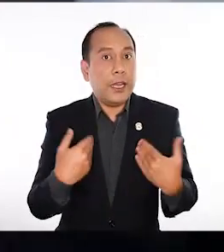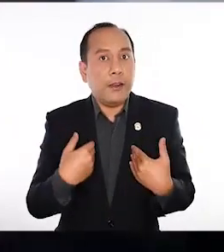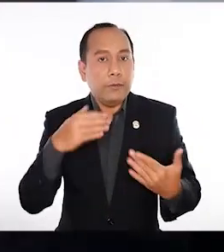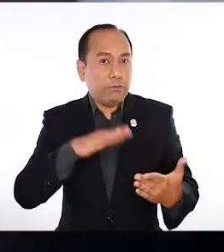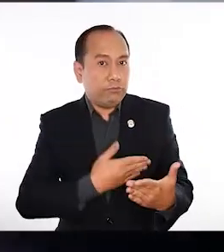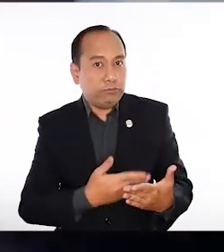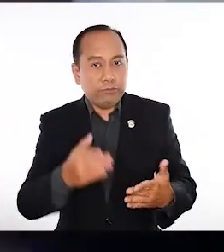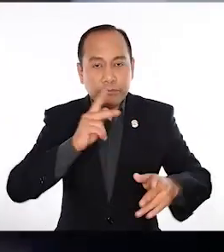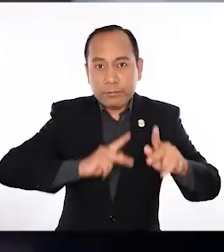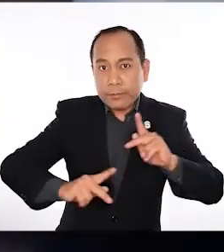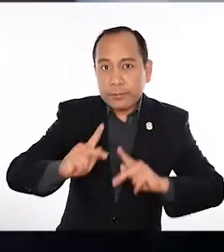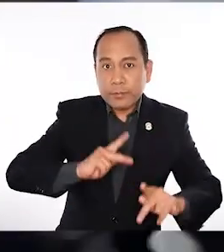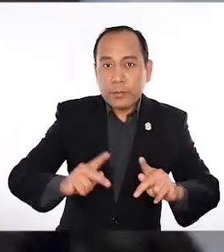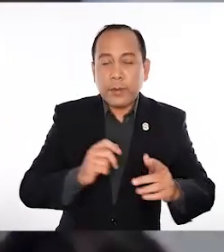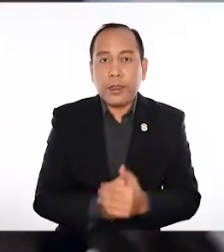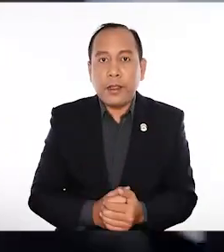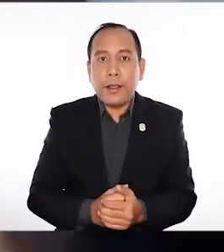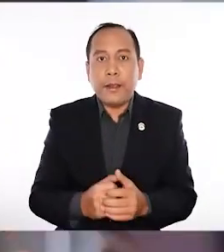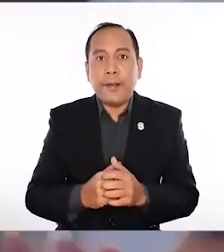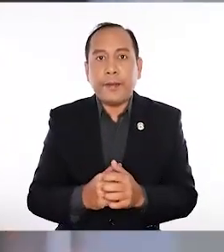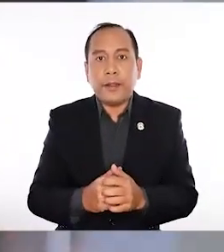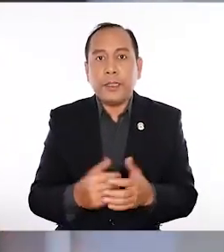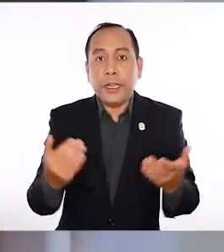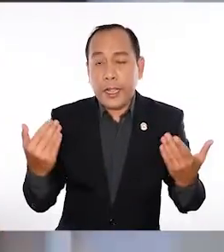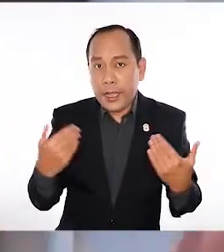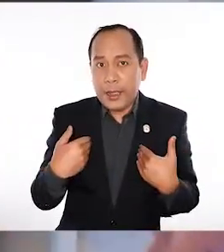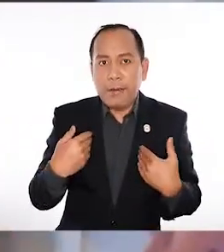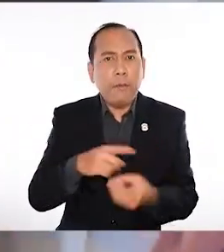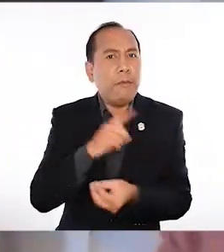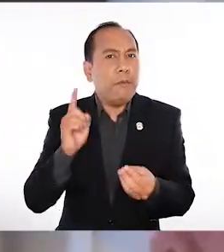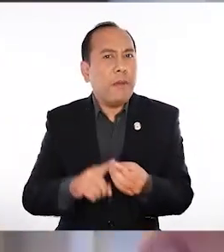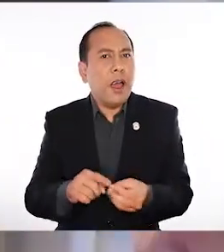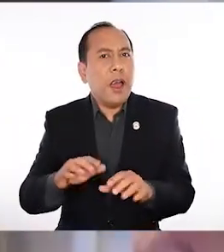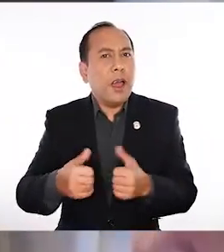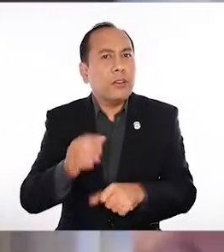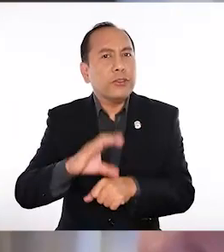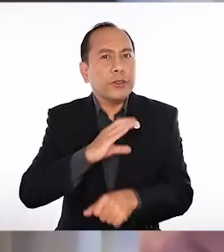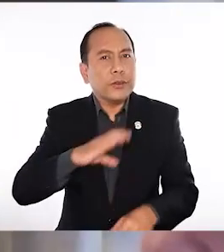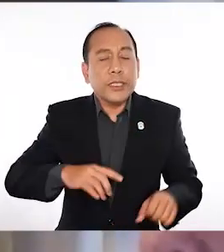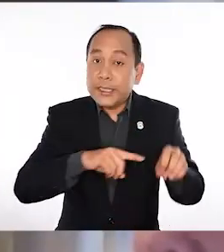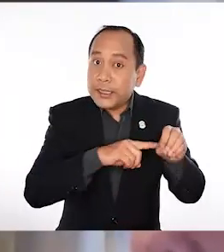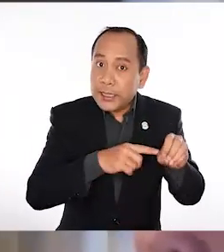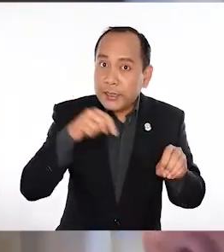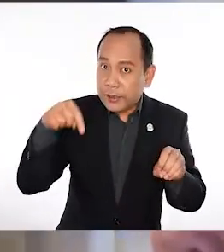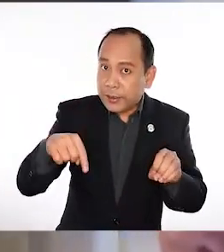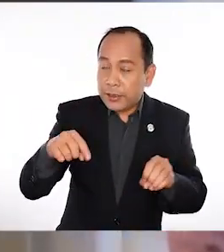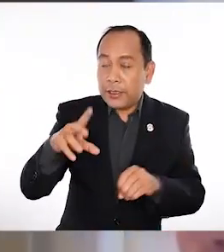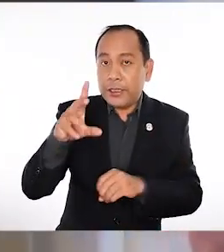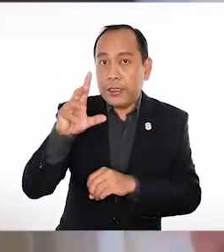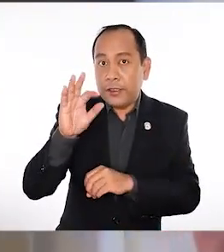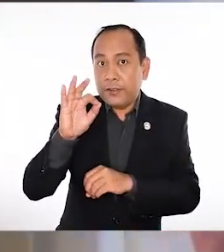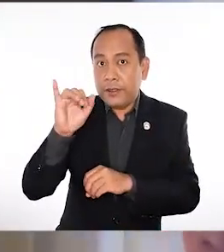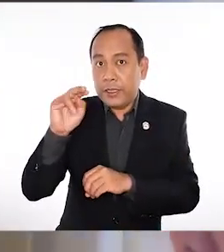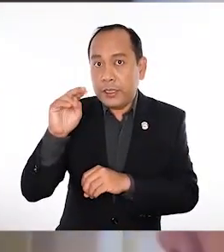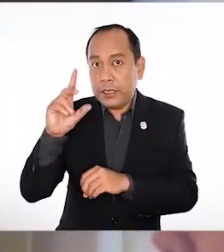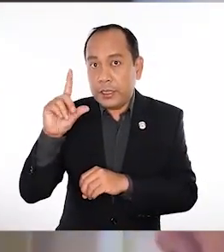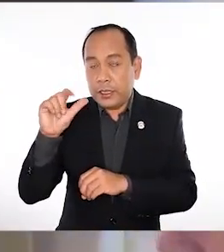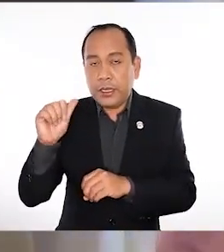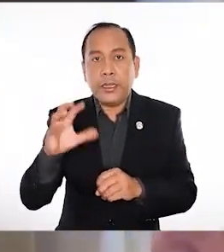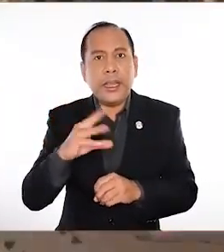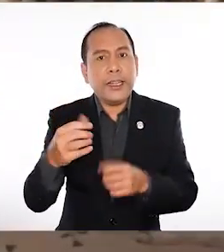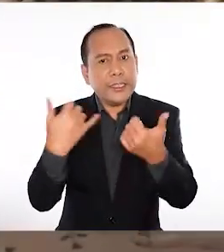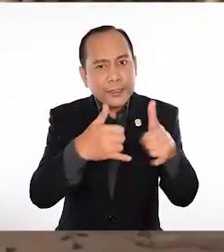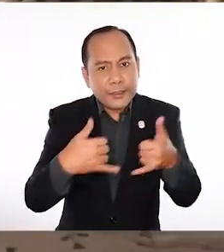song performances, documentation about how the Church of Christ started in Finland, and a few virtual